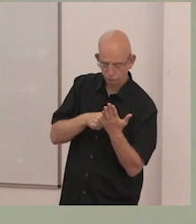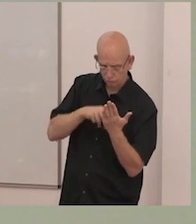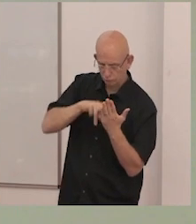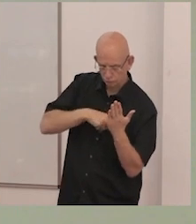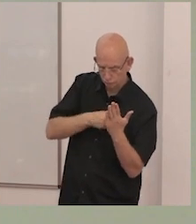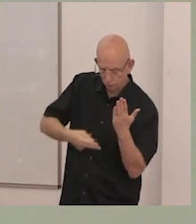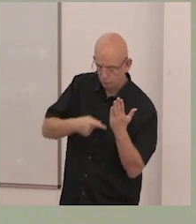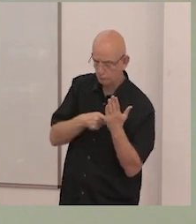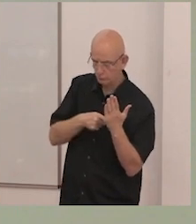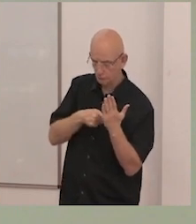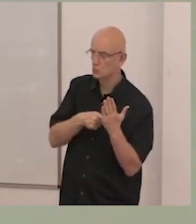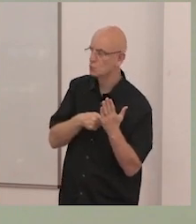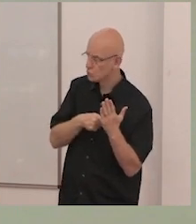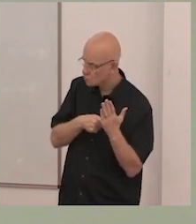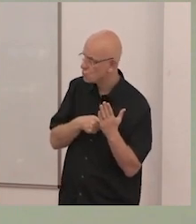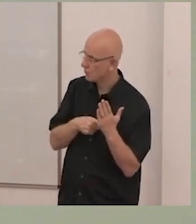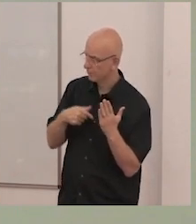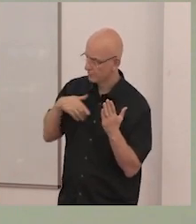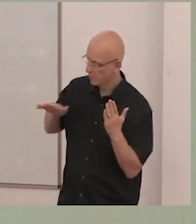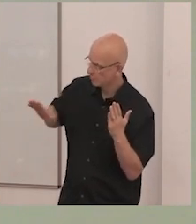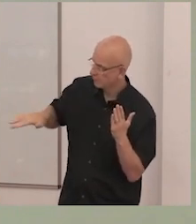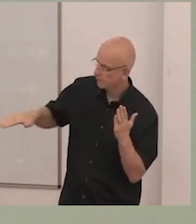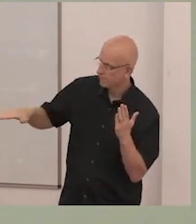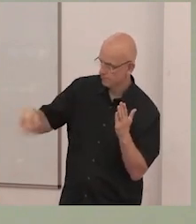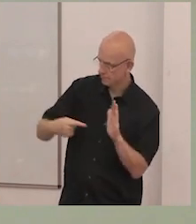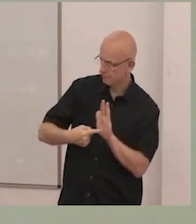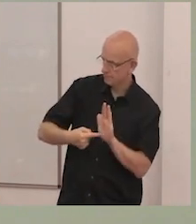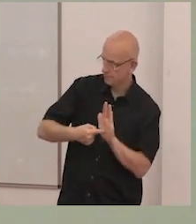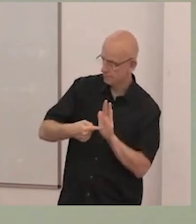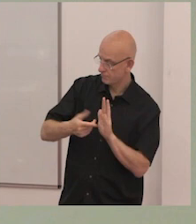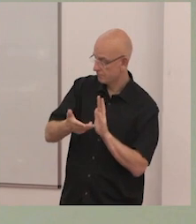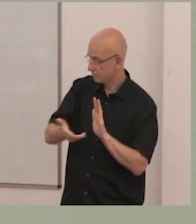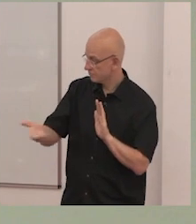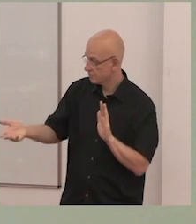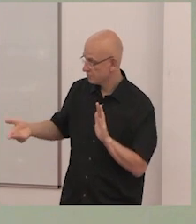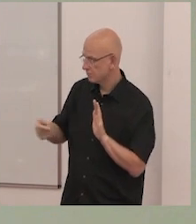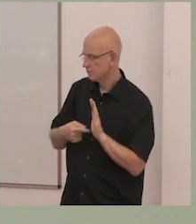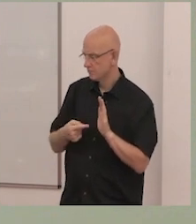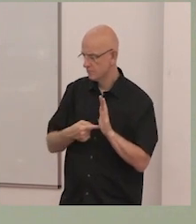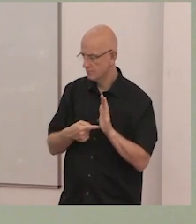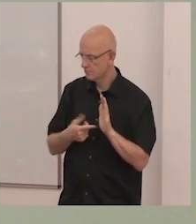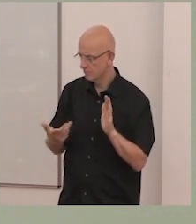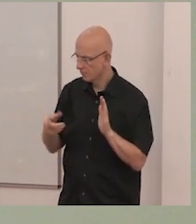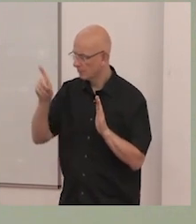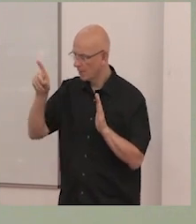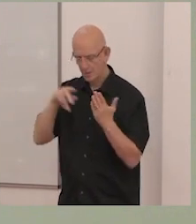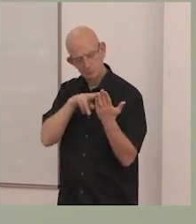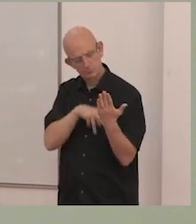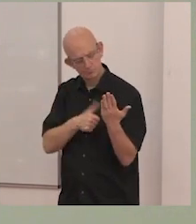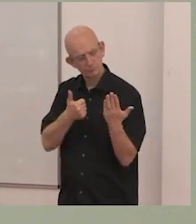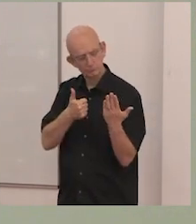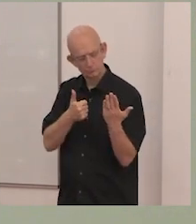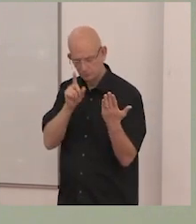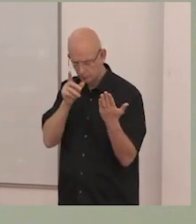more, which was, of course, good. Because when you read, for example, if you read this